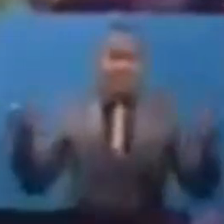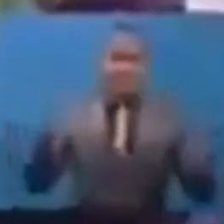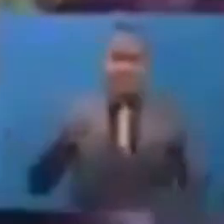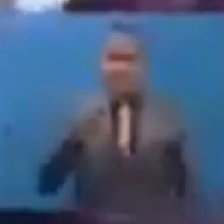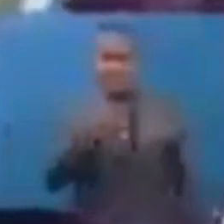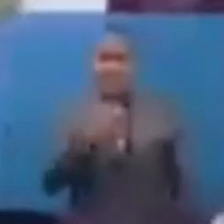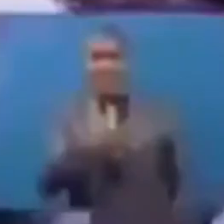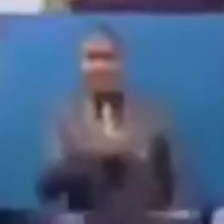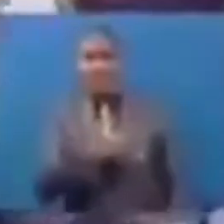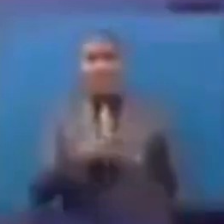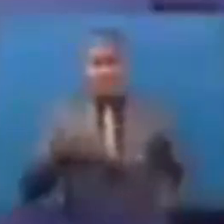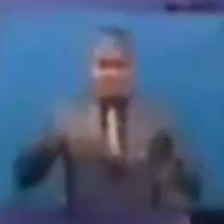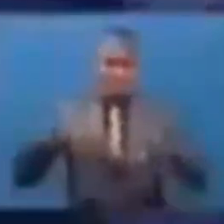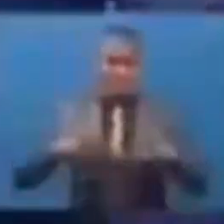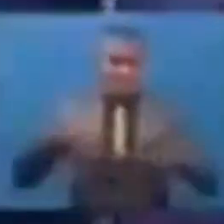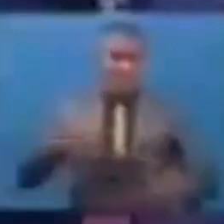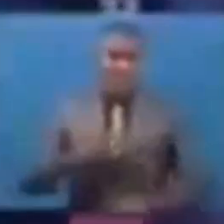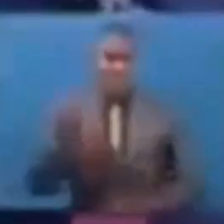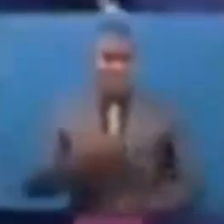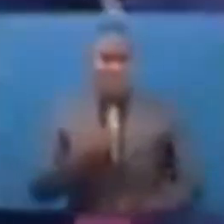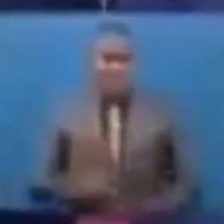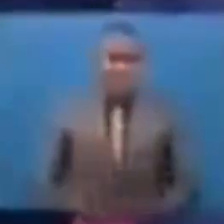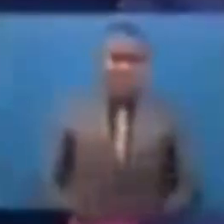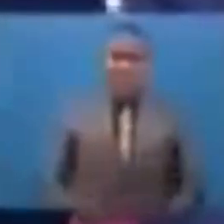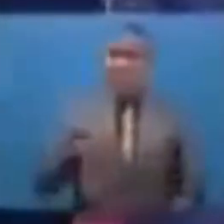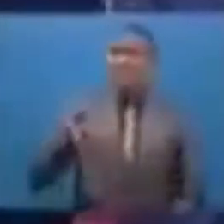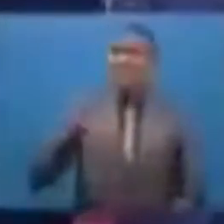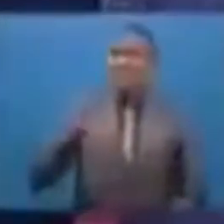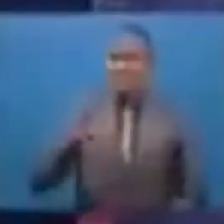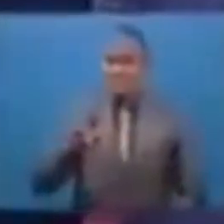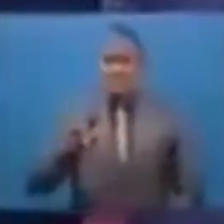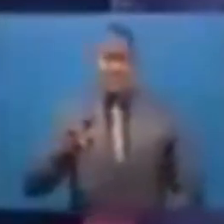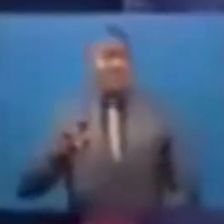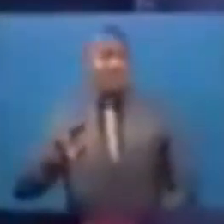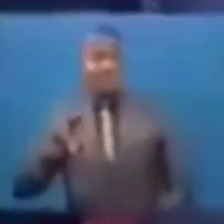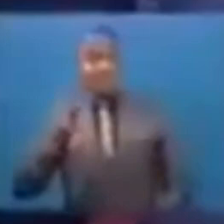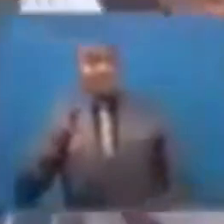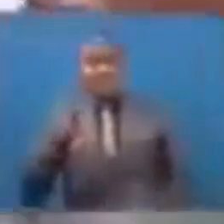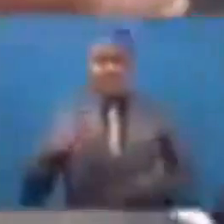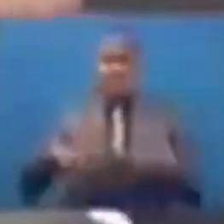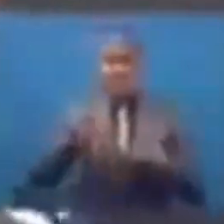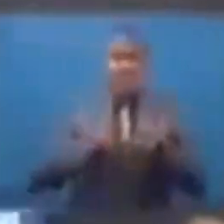15 minutes, judgment was passed. The respondents obviously received the news with great joy. The